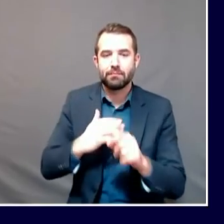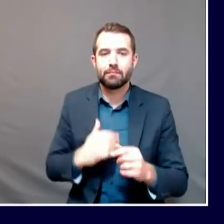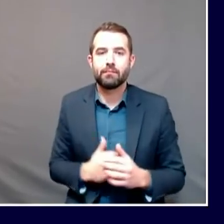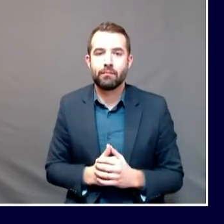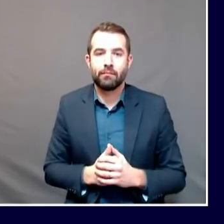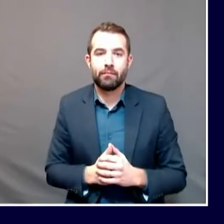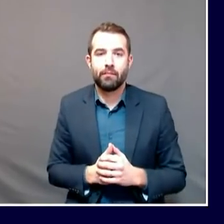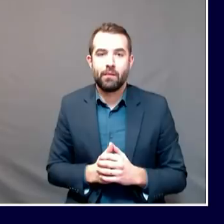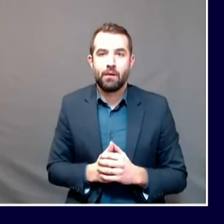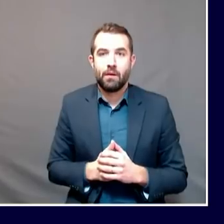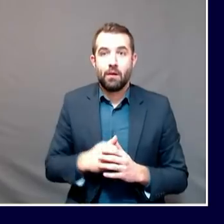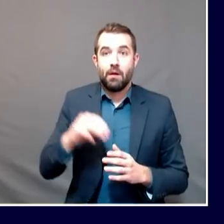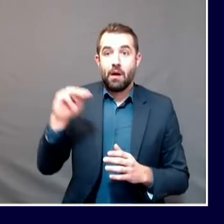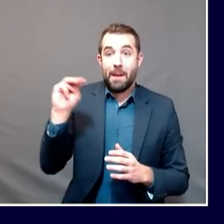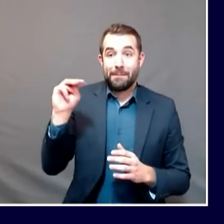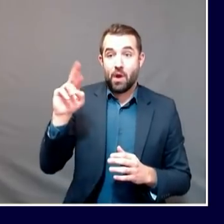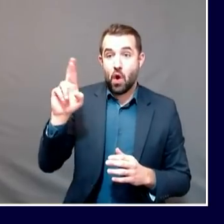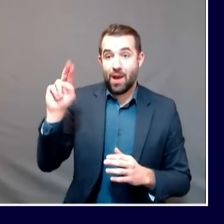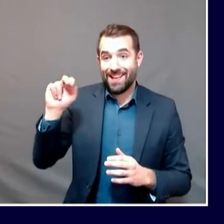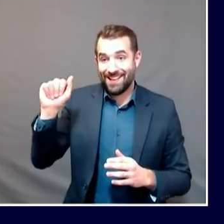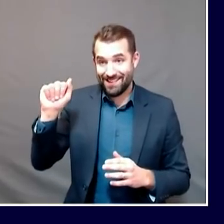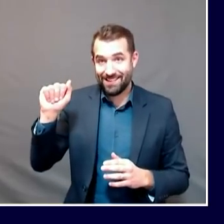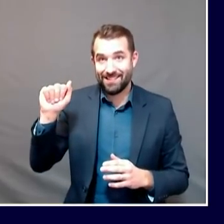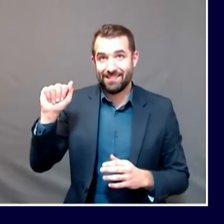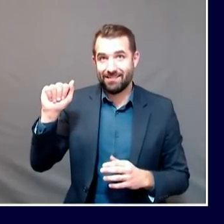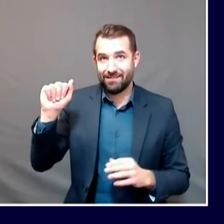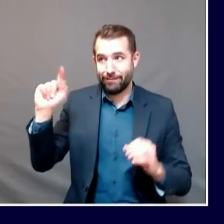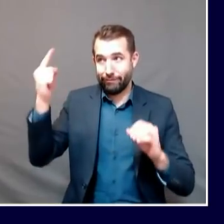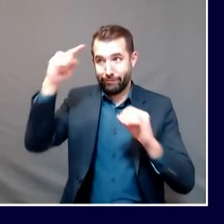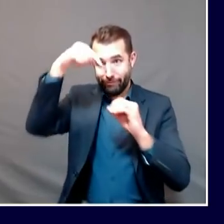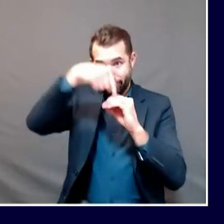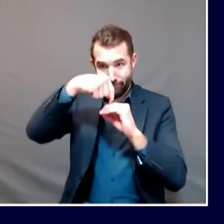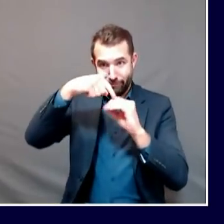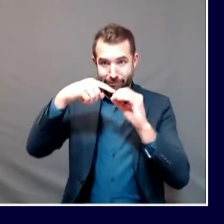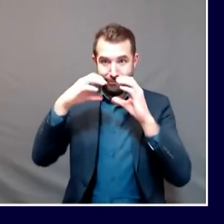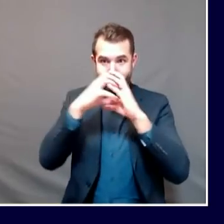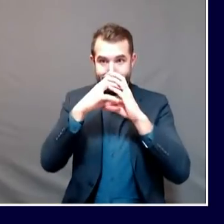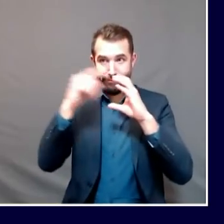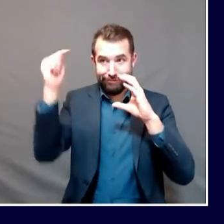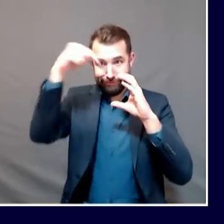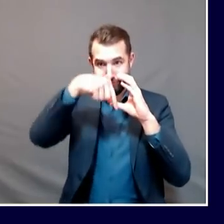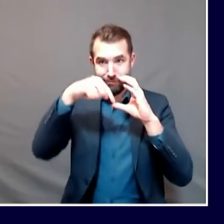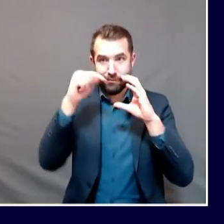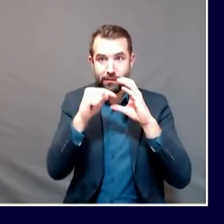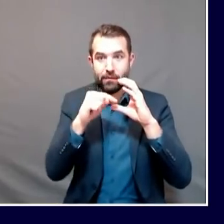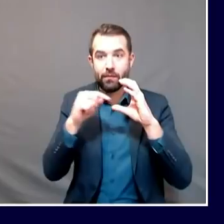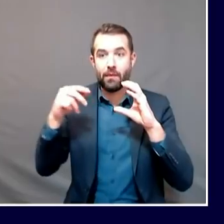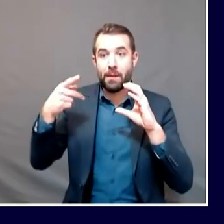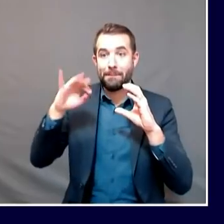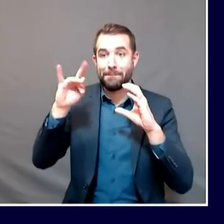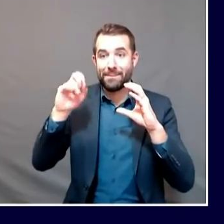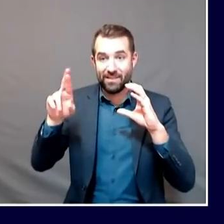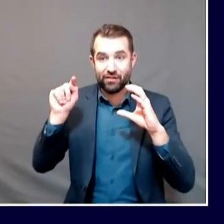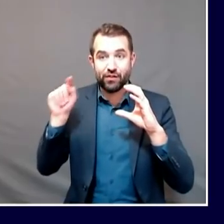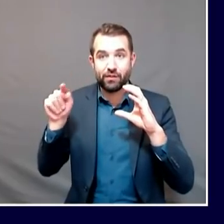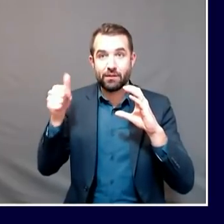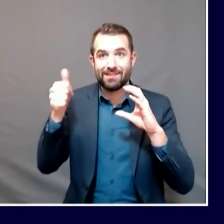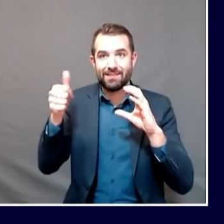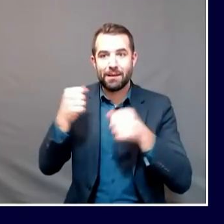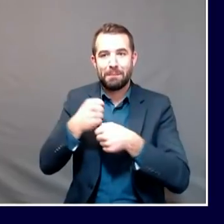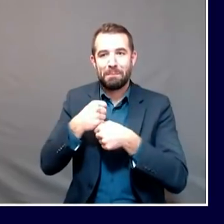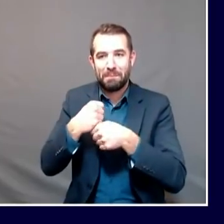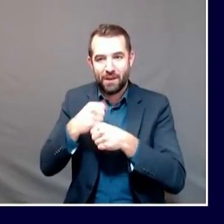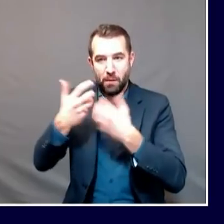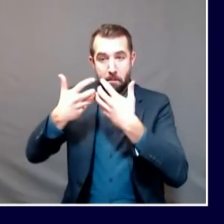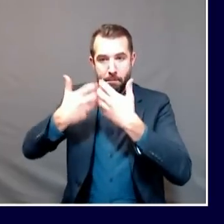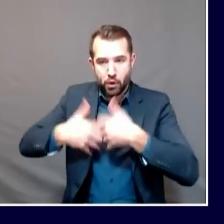molecule, this mRNA molecule, the way in which Pfizer manufactured it is such that above a certain temperature,